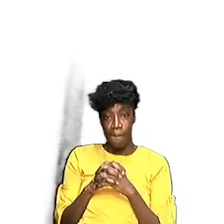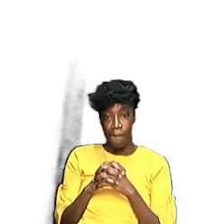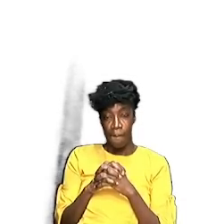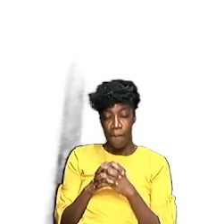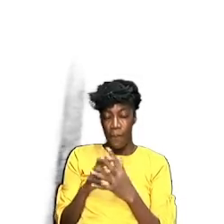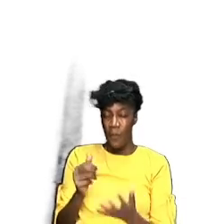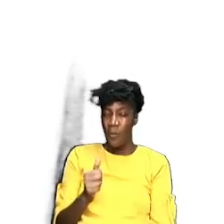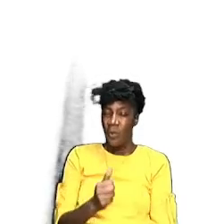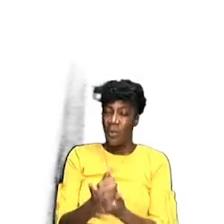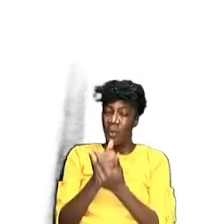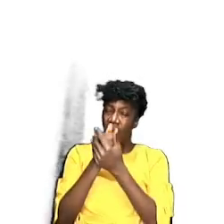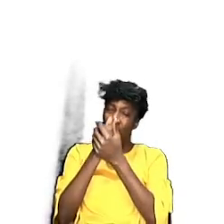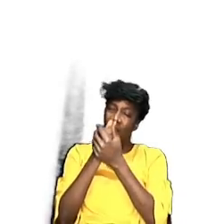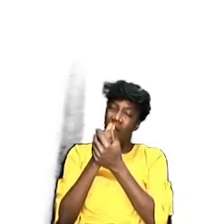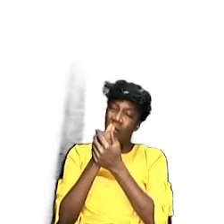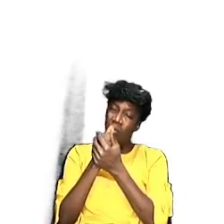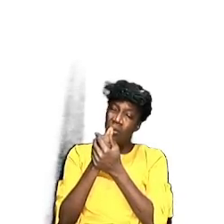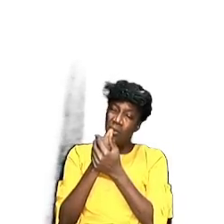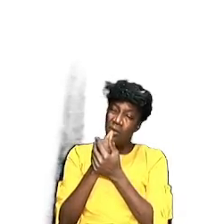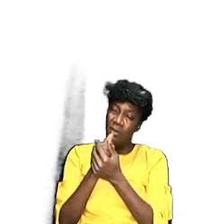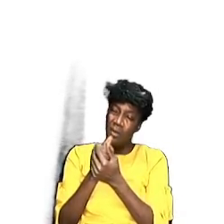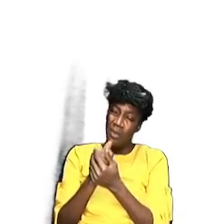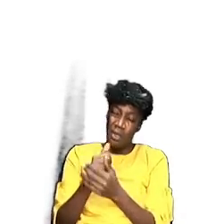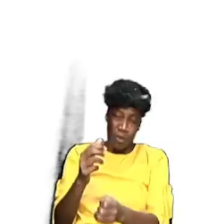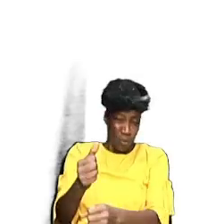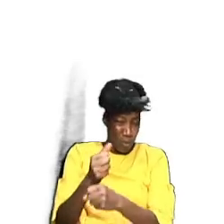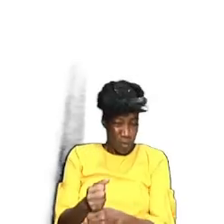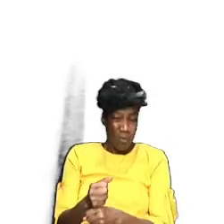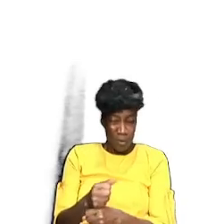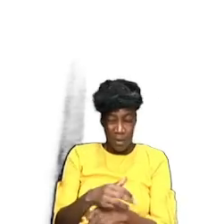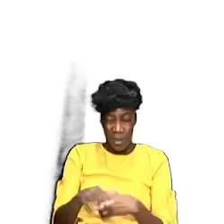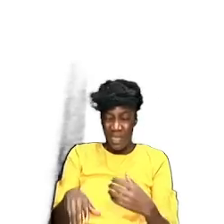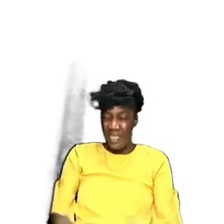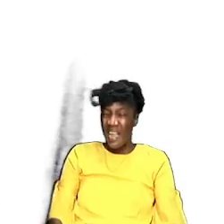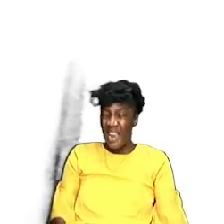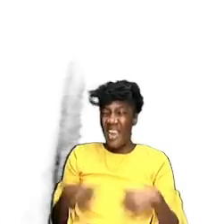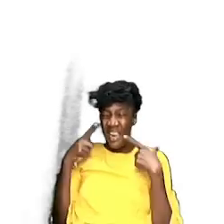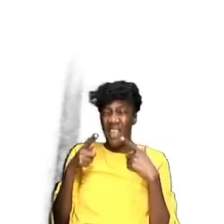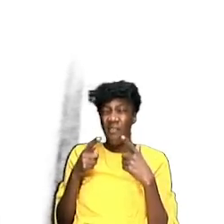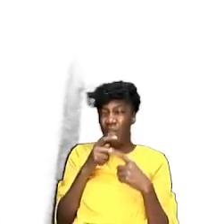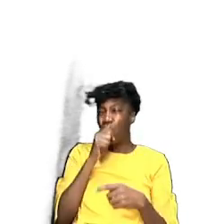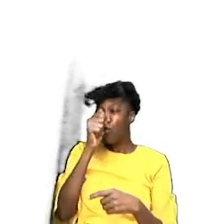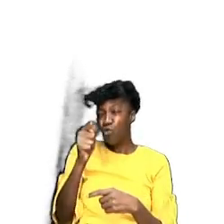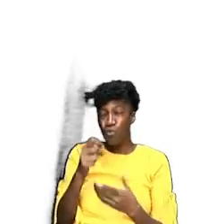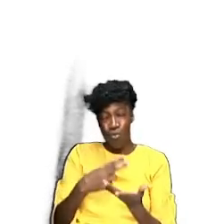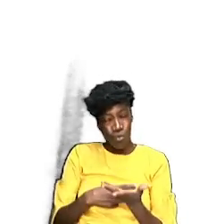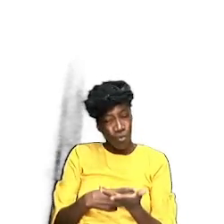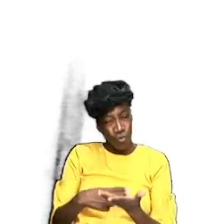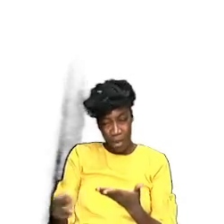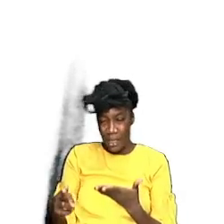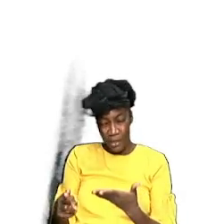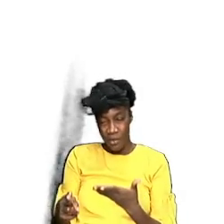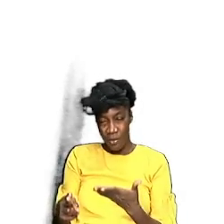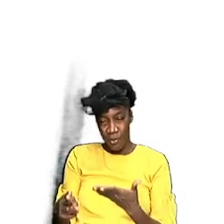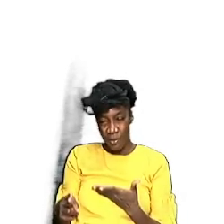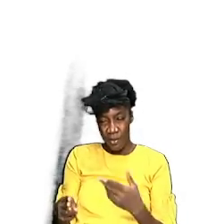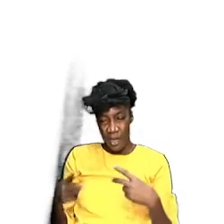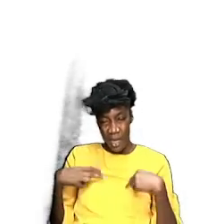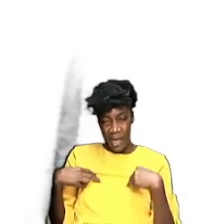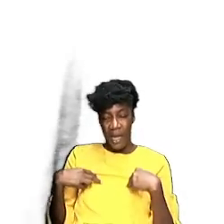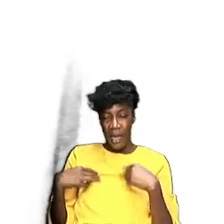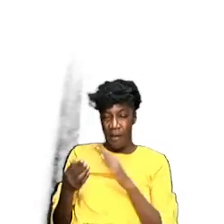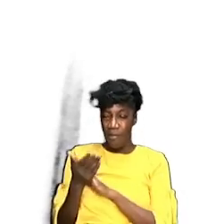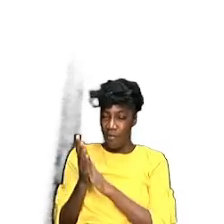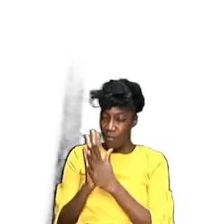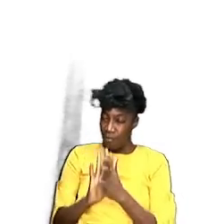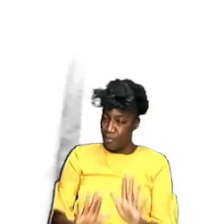it helps us to cement all of these things. It helps us to live in truth. It helps us live righteous. It helps us to have peace.